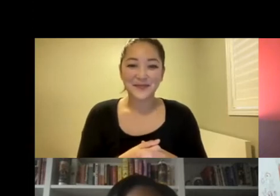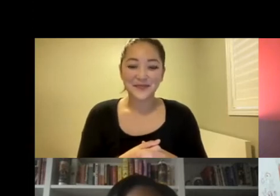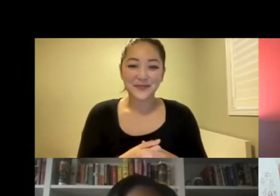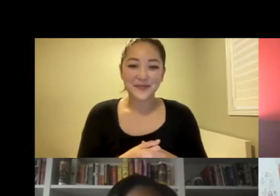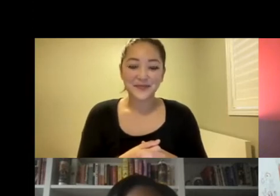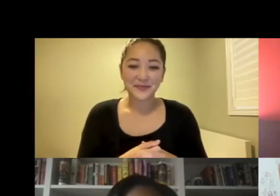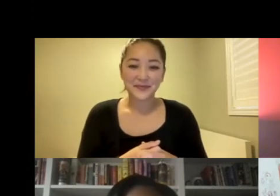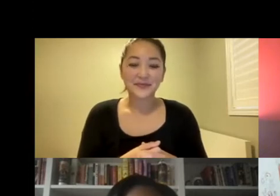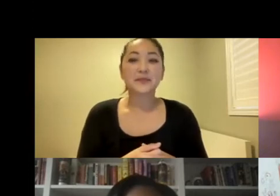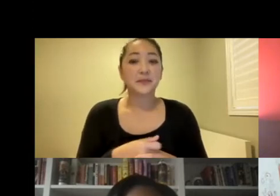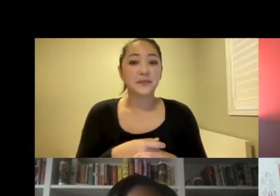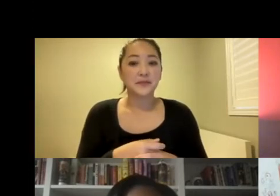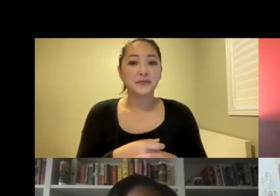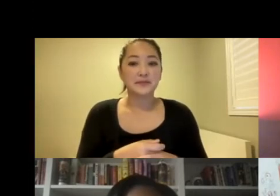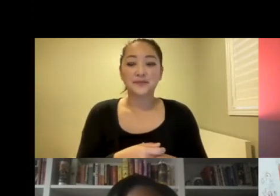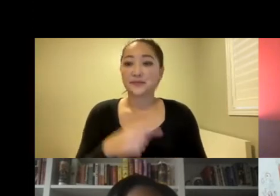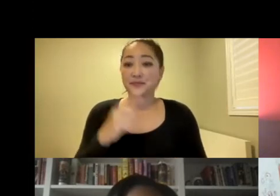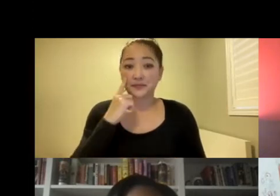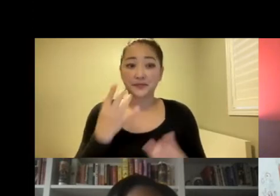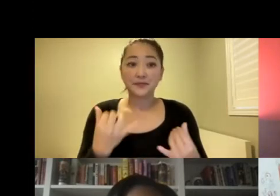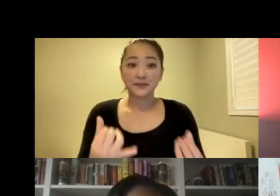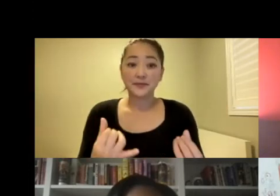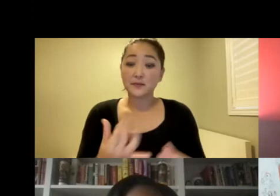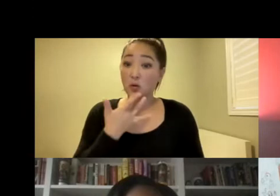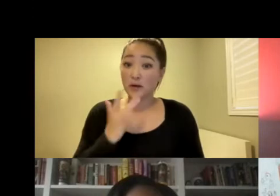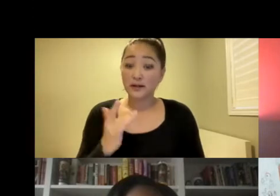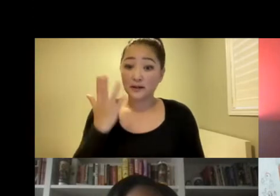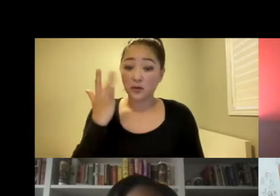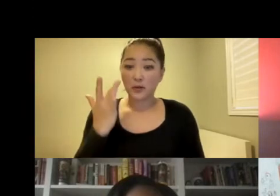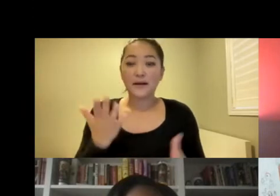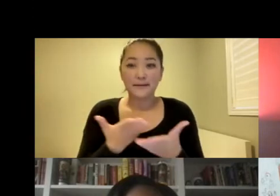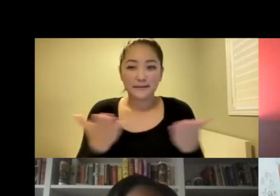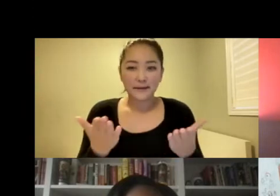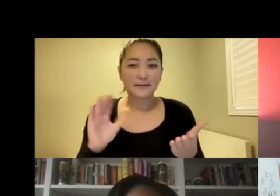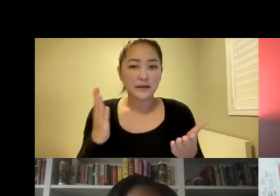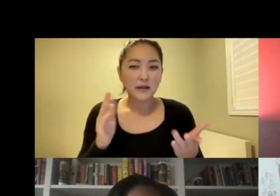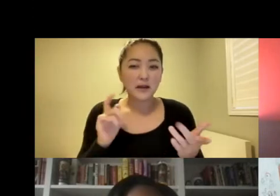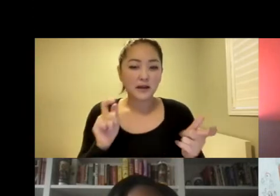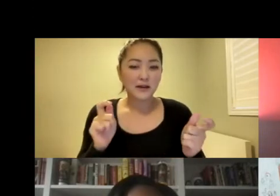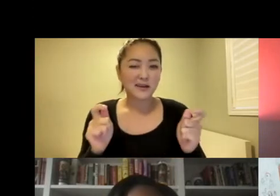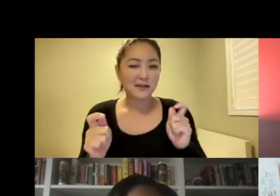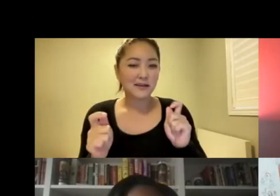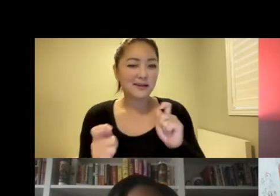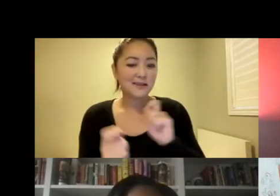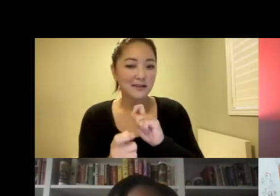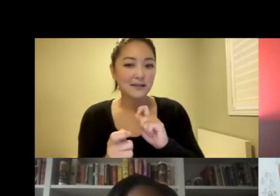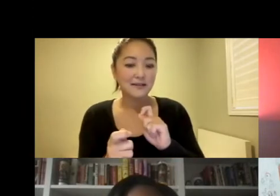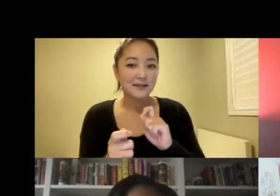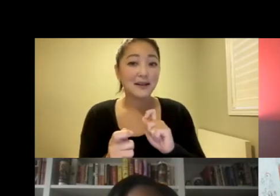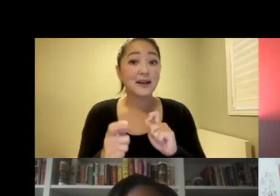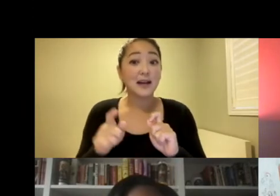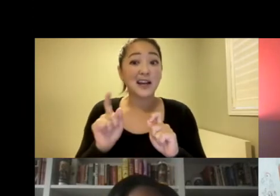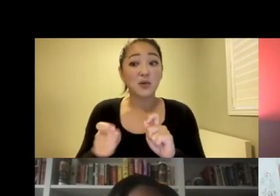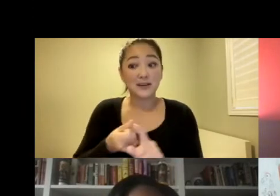attention. But I think now we're fortunate that things have changed and things are changing, and we need generational